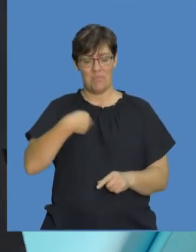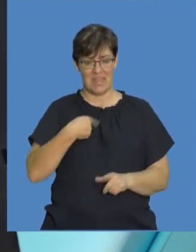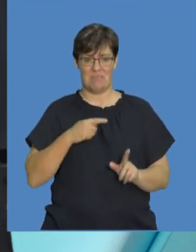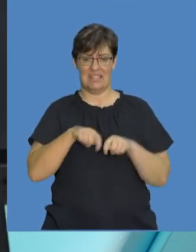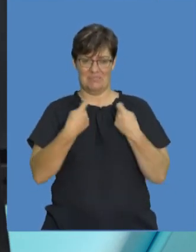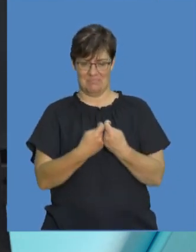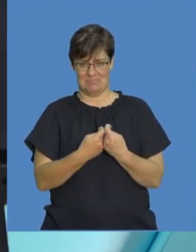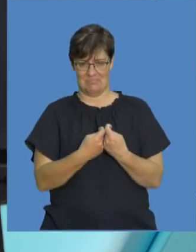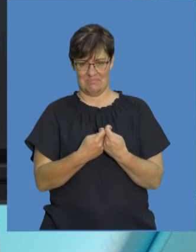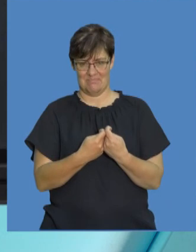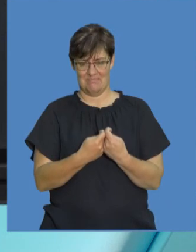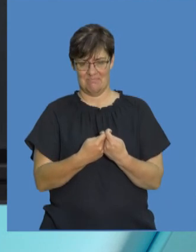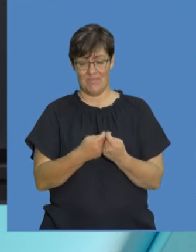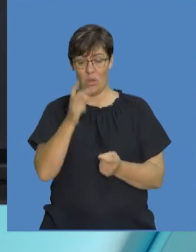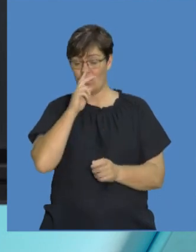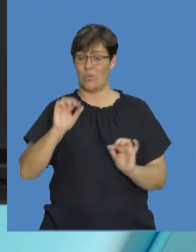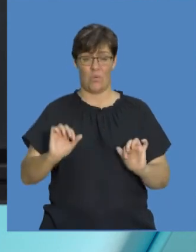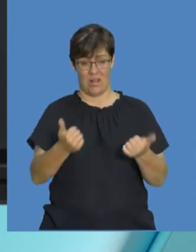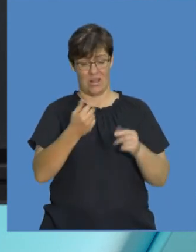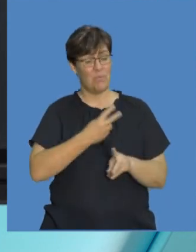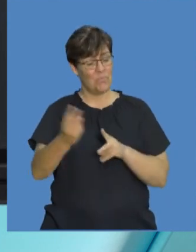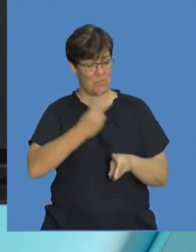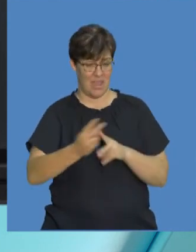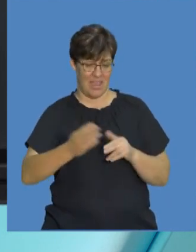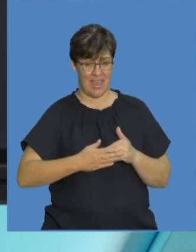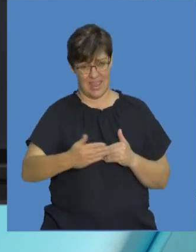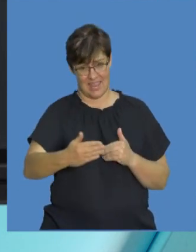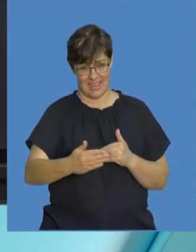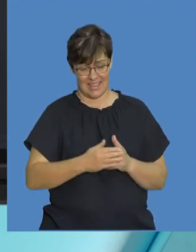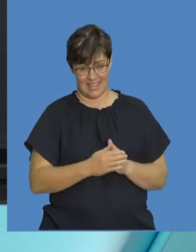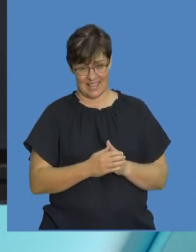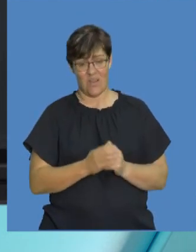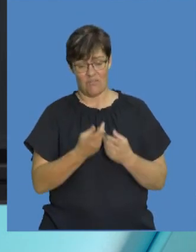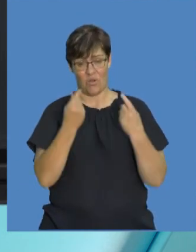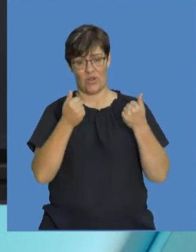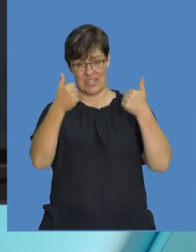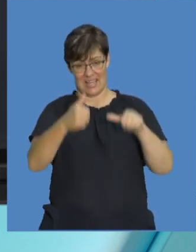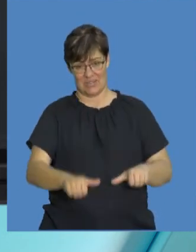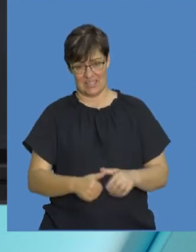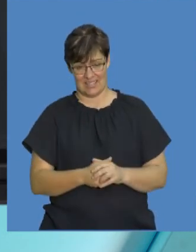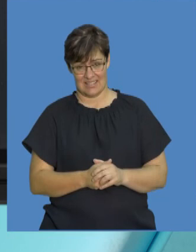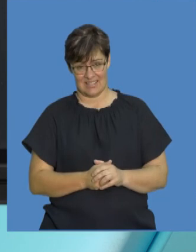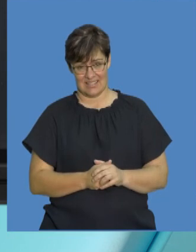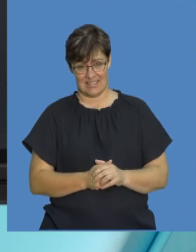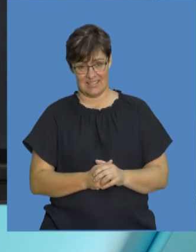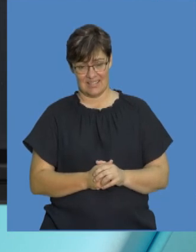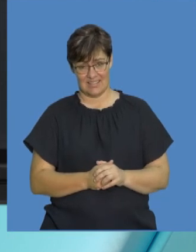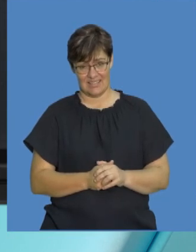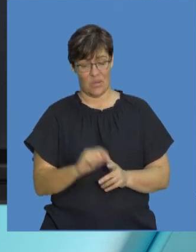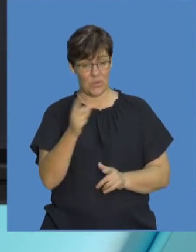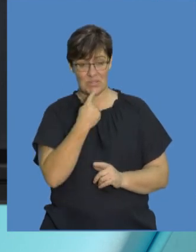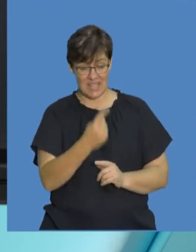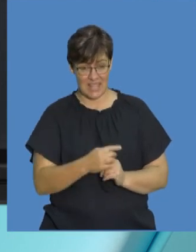go. So from me and my team, we wish you well in preparing this section of cost